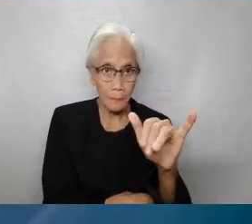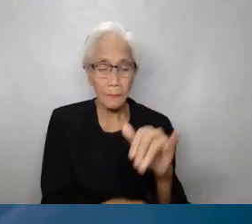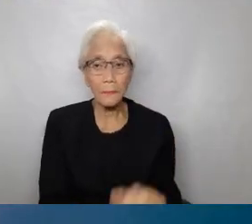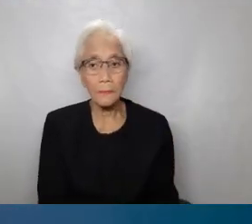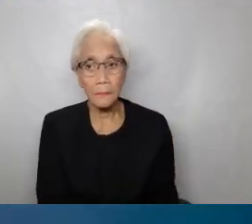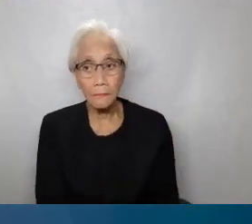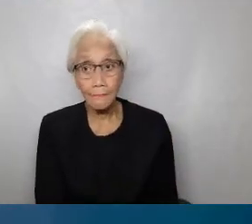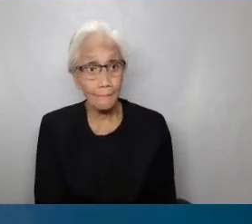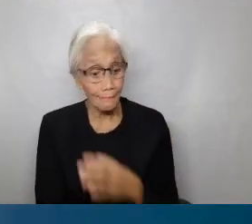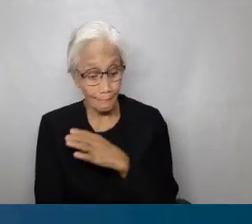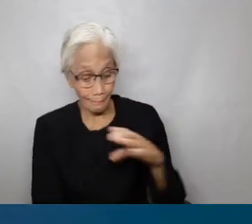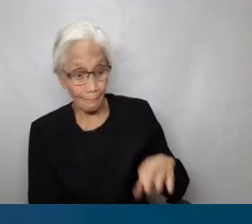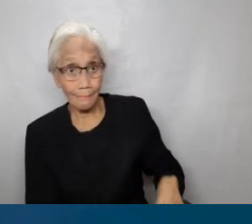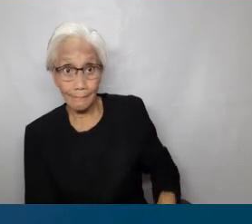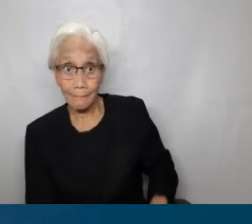ay tenacity.